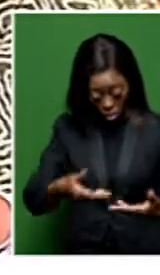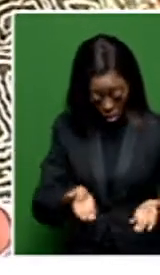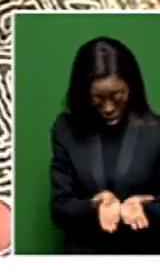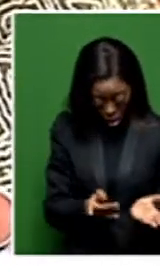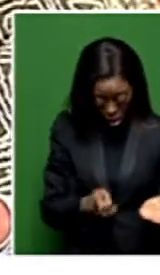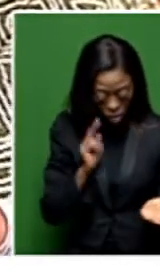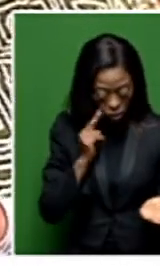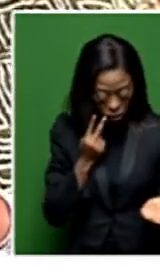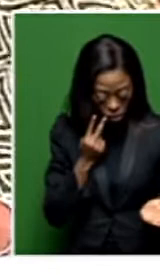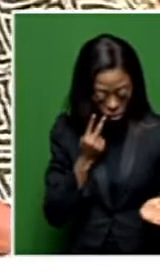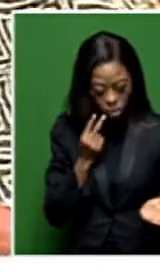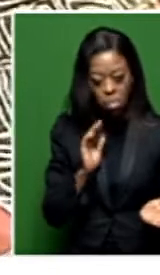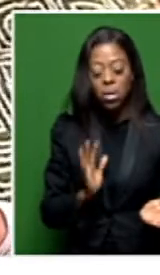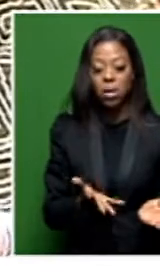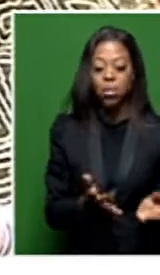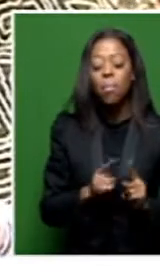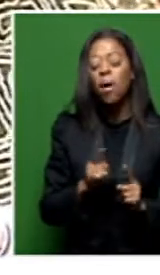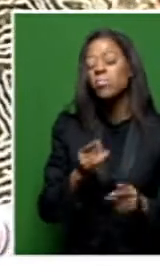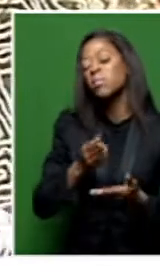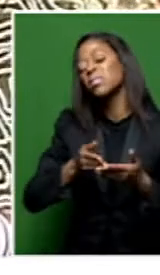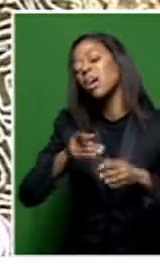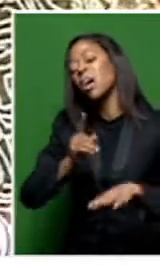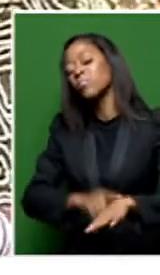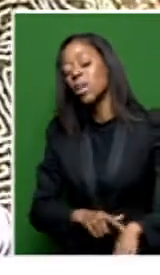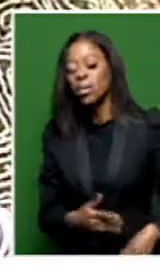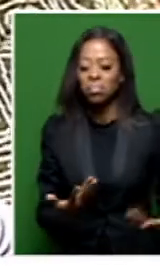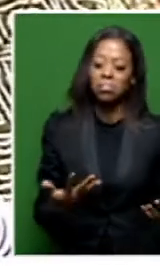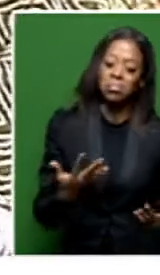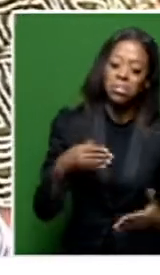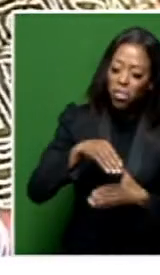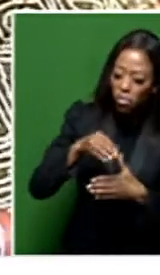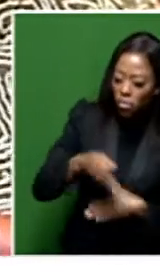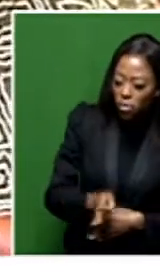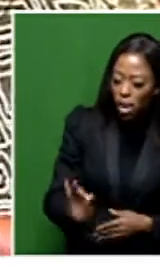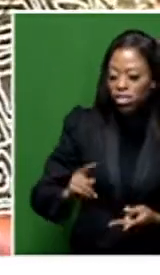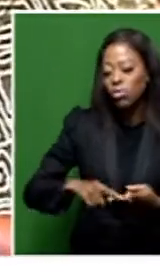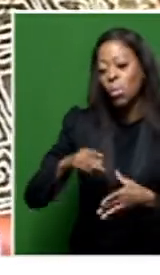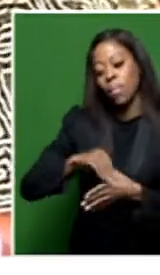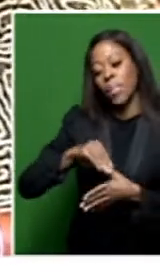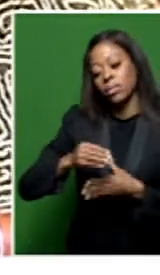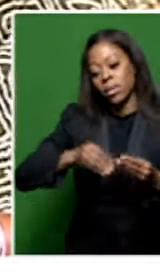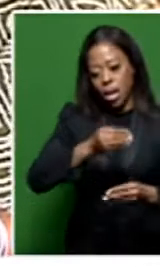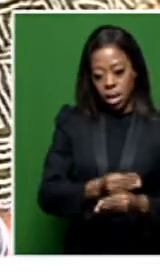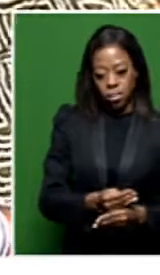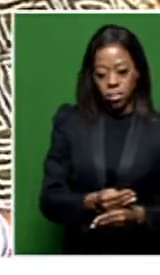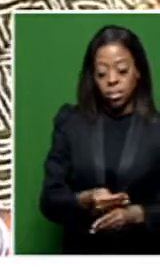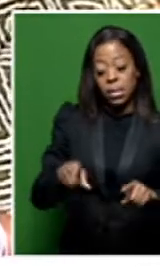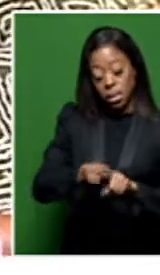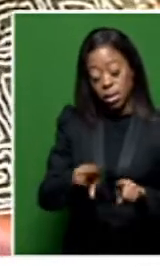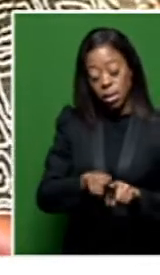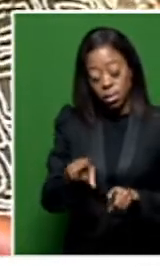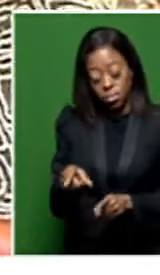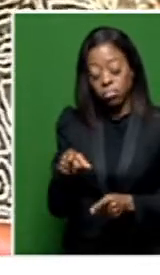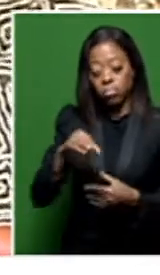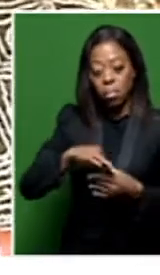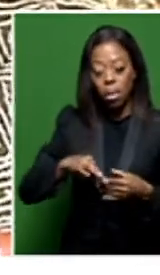vegetables and they're eating a plant-based diet, but once in a while they'll have meat or they'll have fish on their plate. Those people are also on a